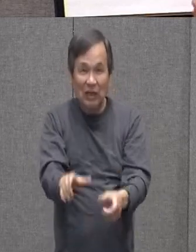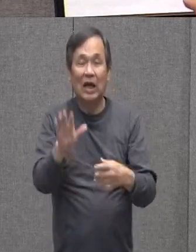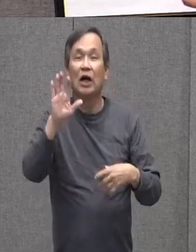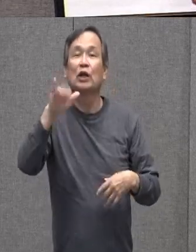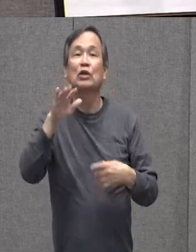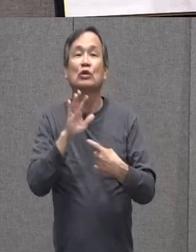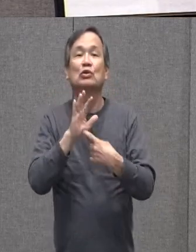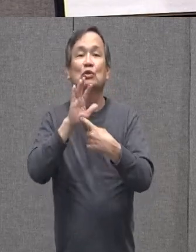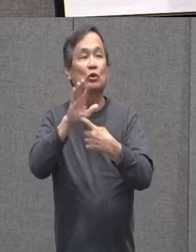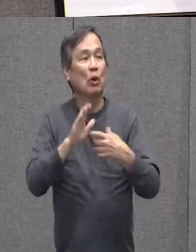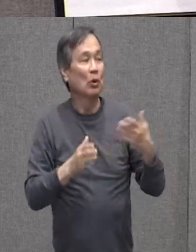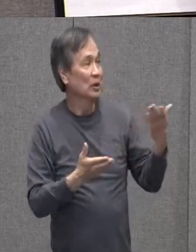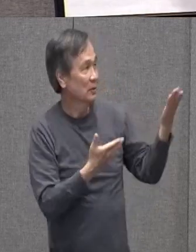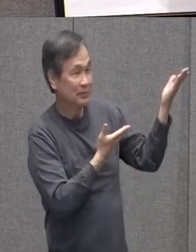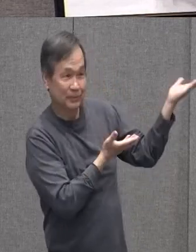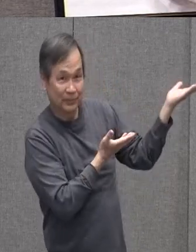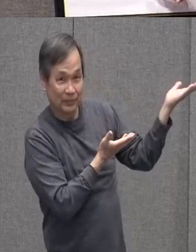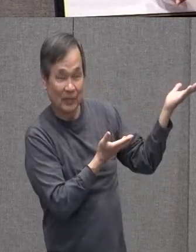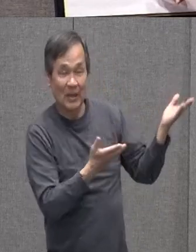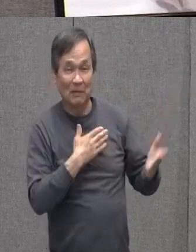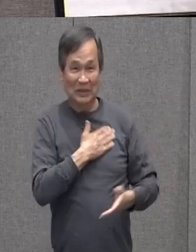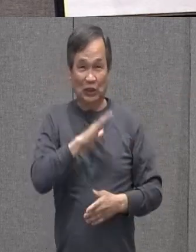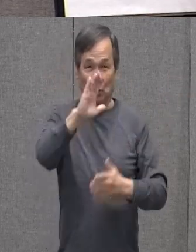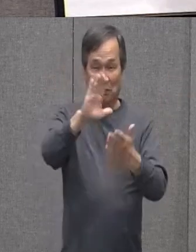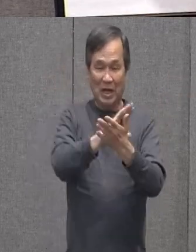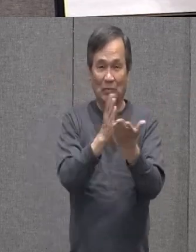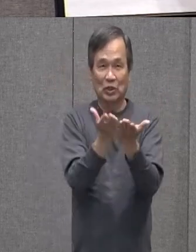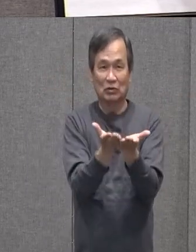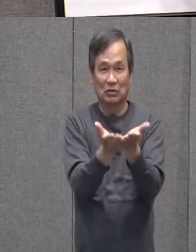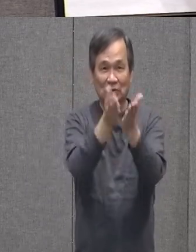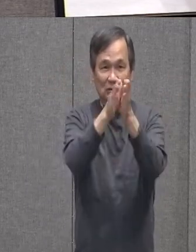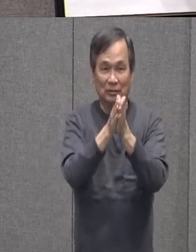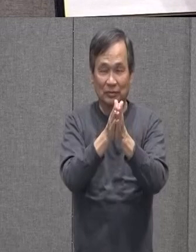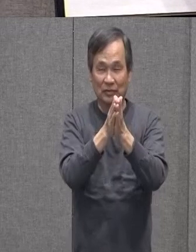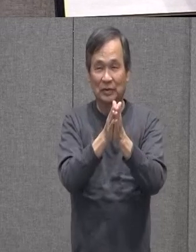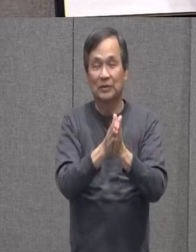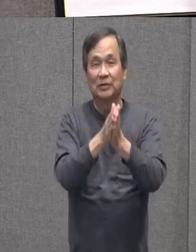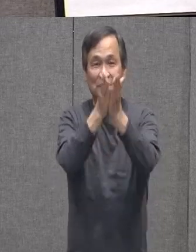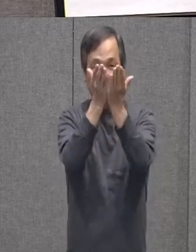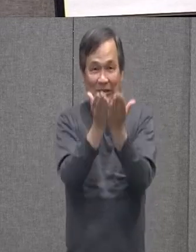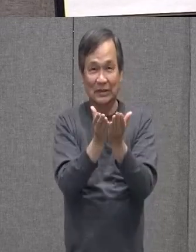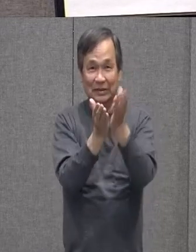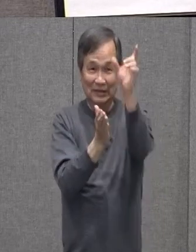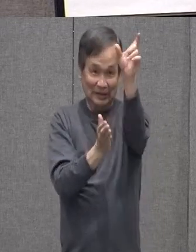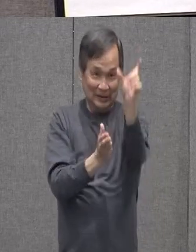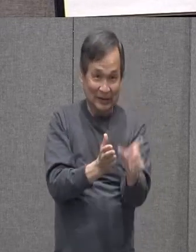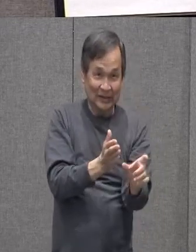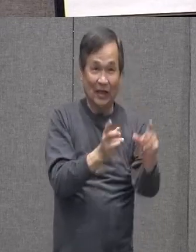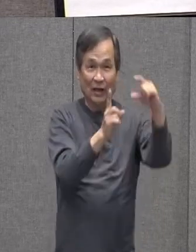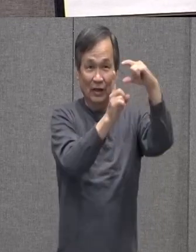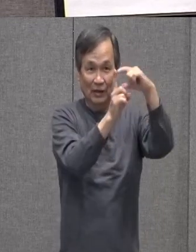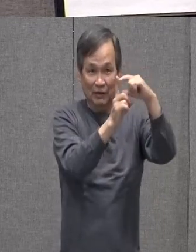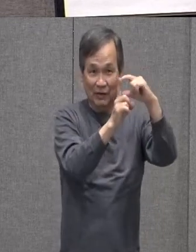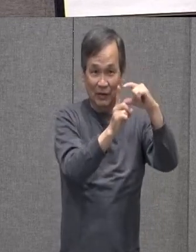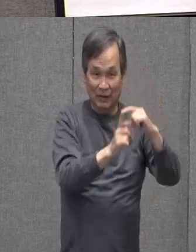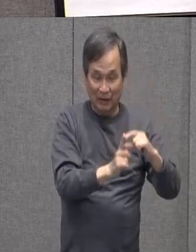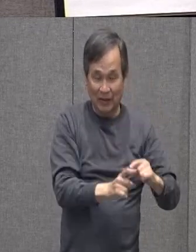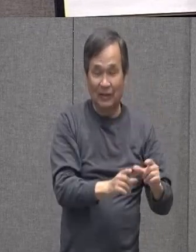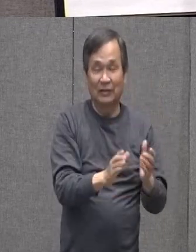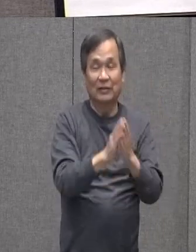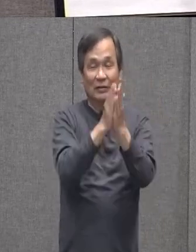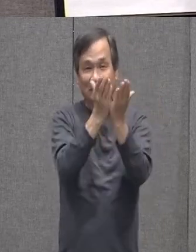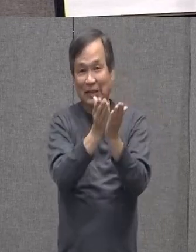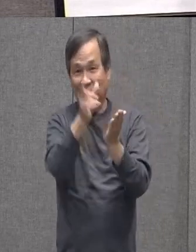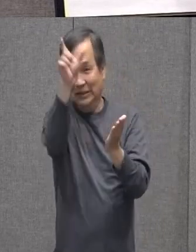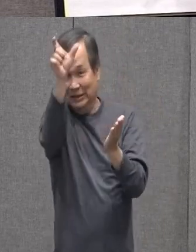quick back here. You'll fold your paper in half. You have vocabulary on one side, meaning on the other. And I'm just going to